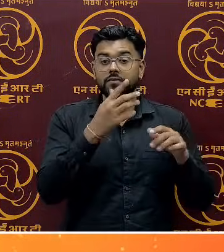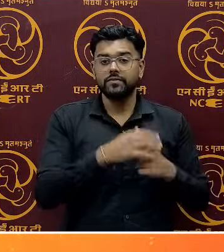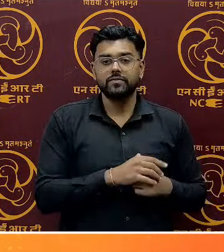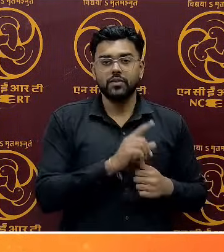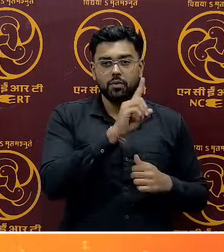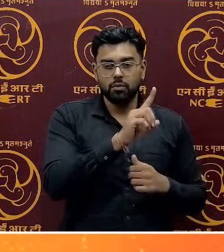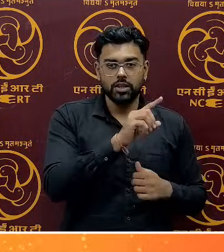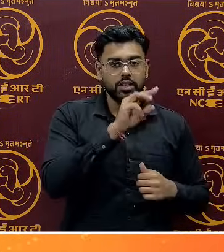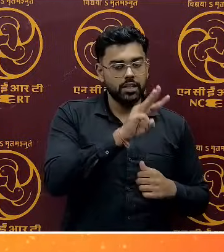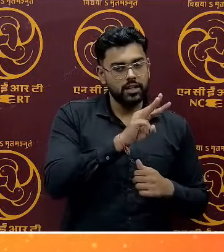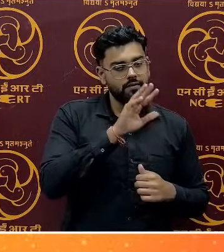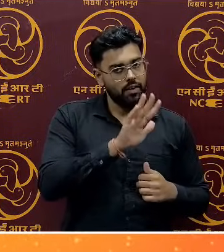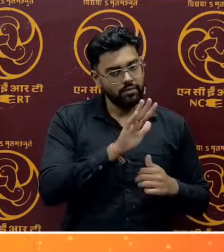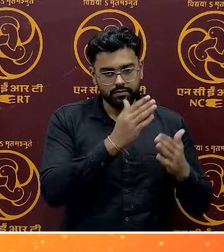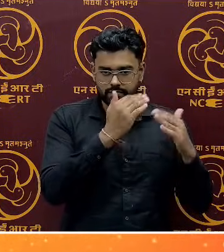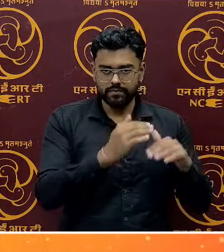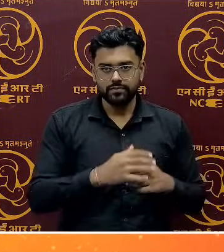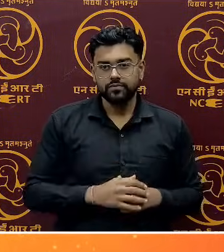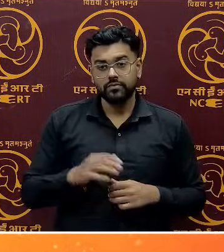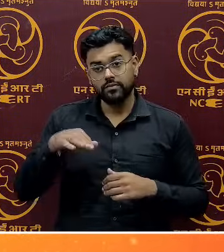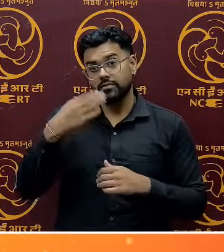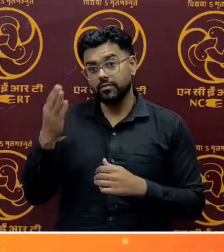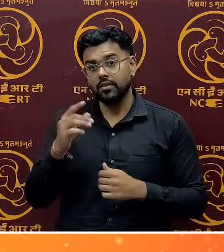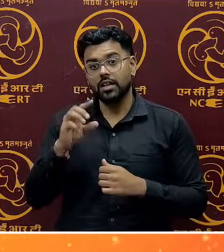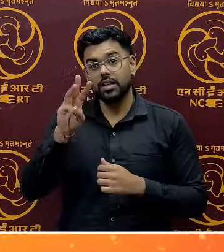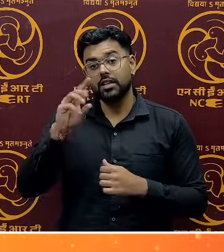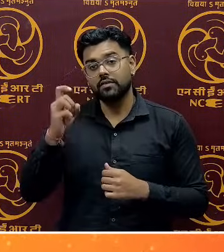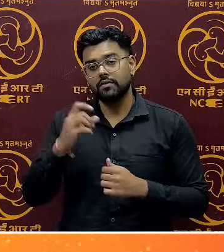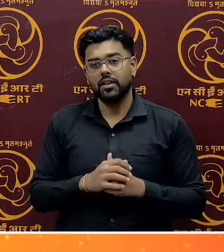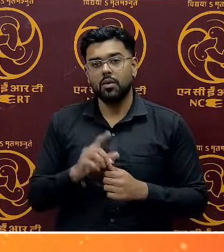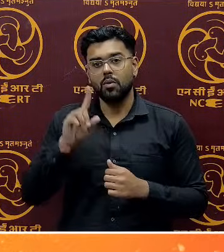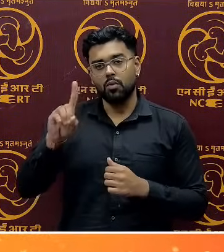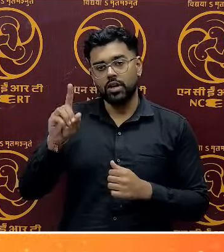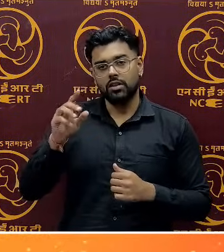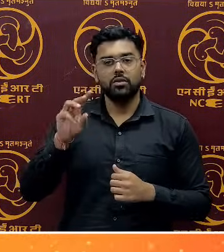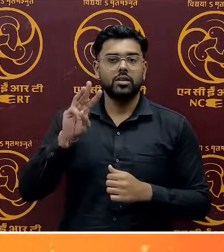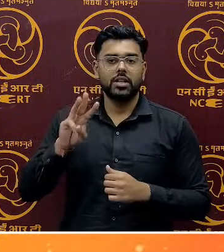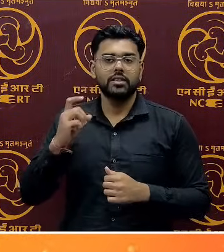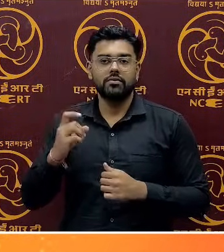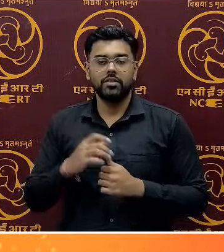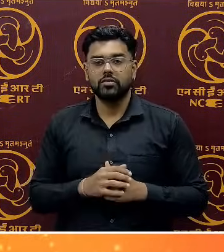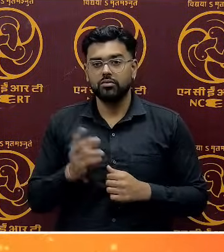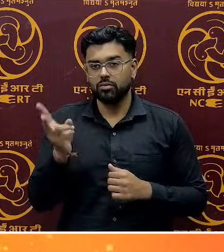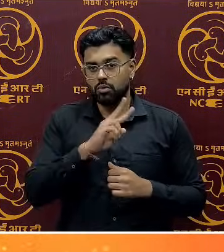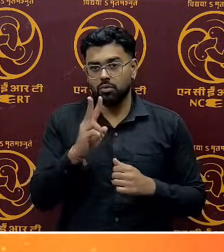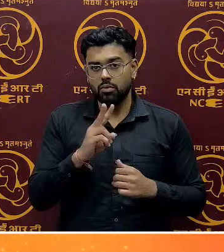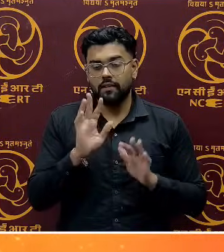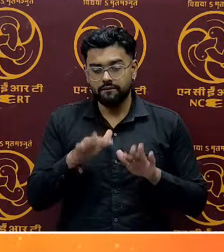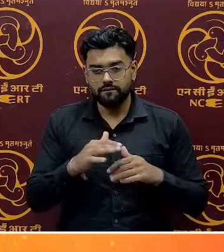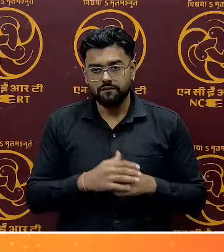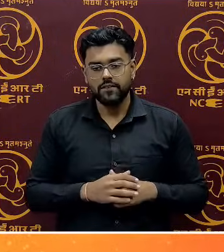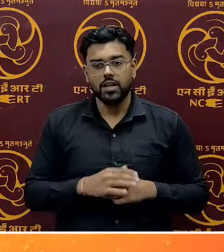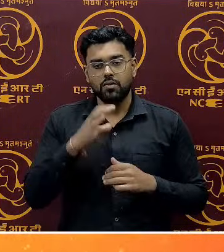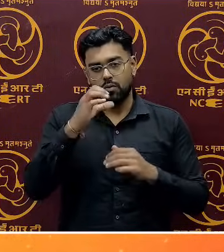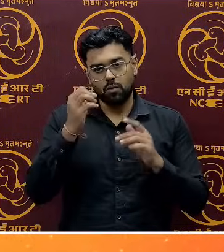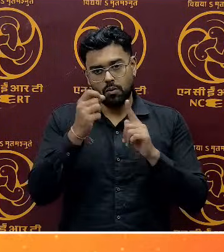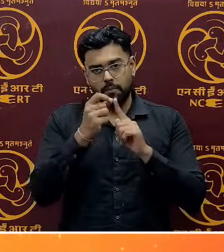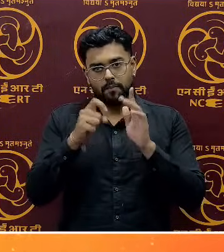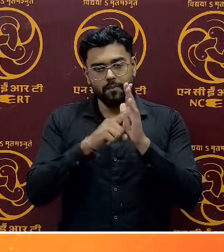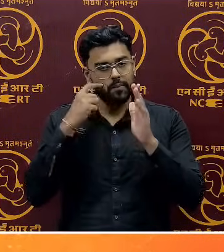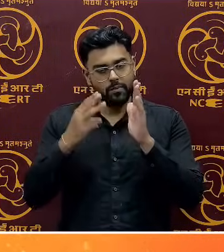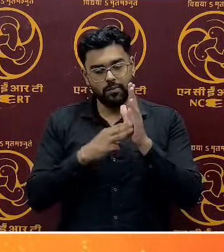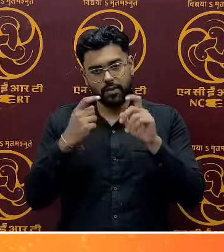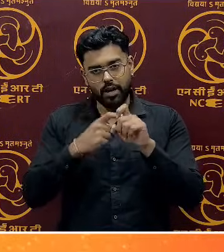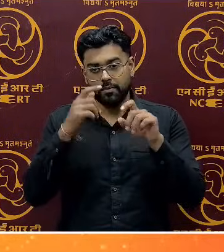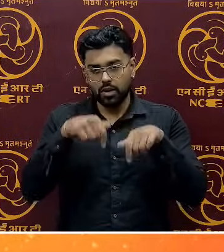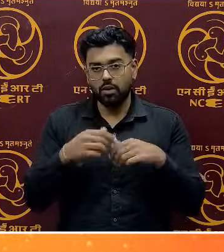3, 5 and 15. Yes. And factors of 37 are 1 and 37. Yeah. So, they are co-prime numbers. Let us look